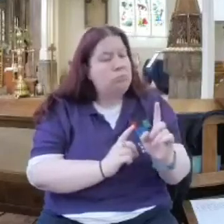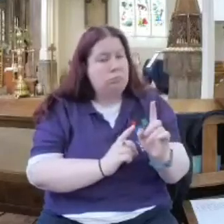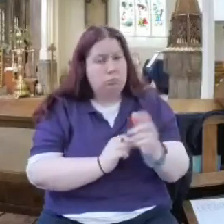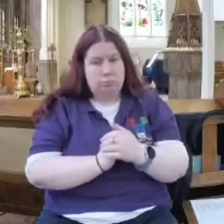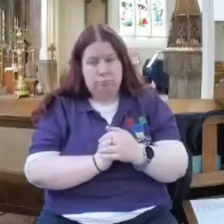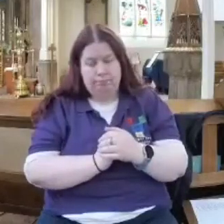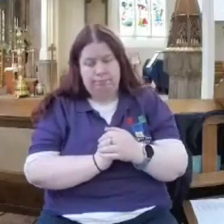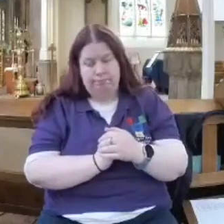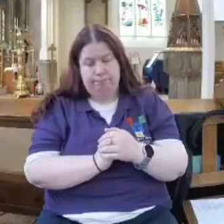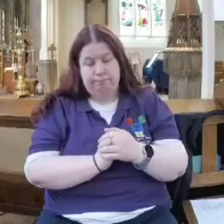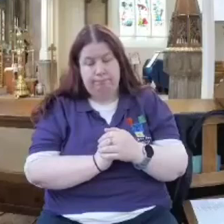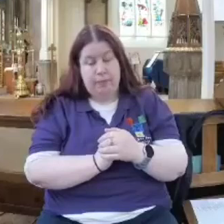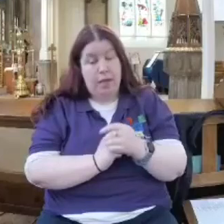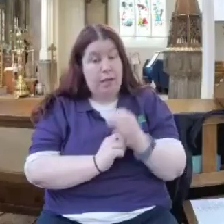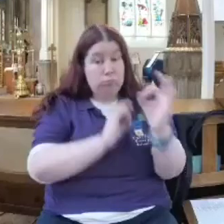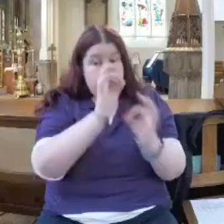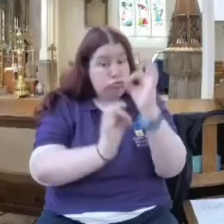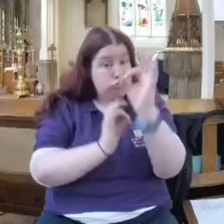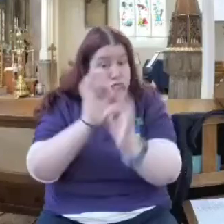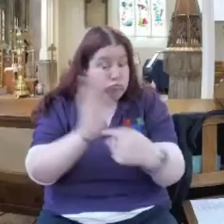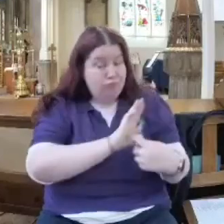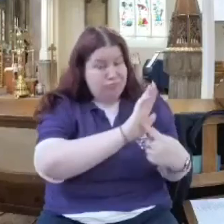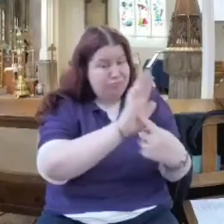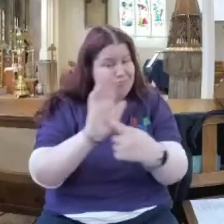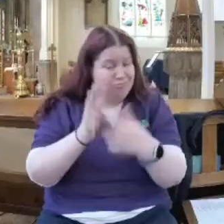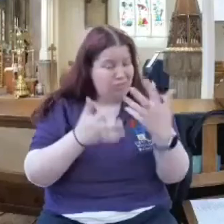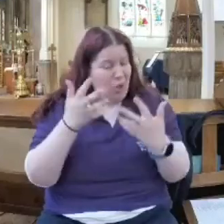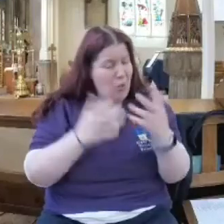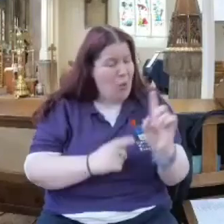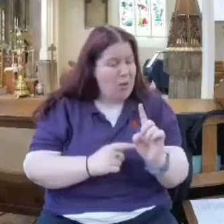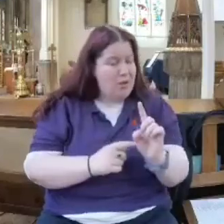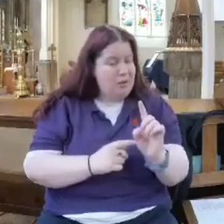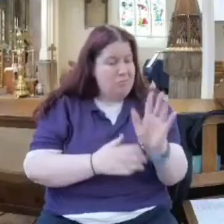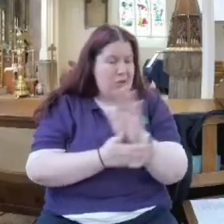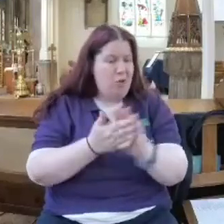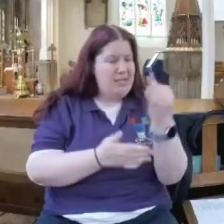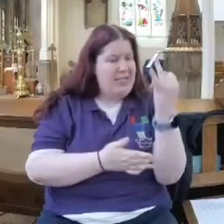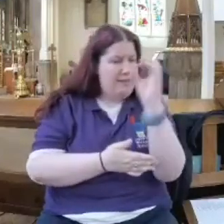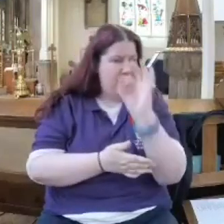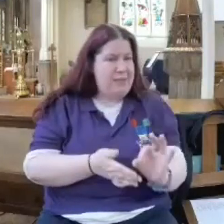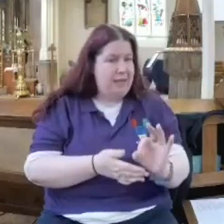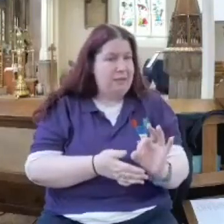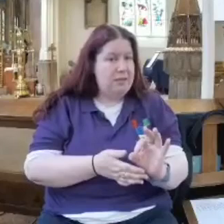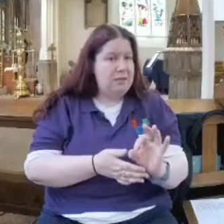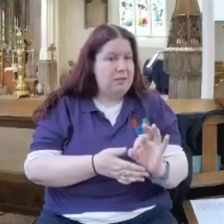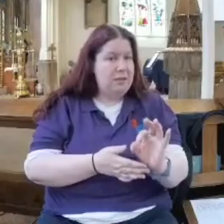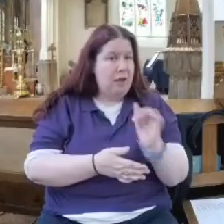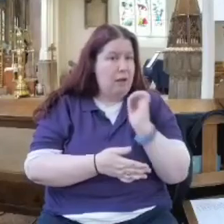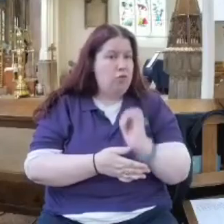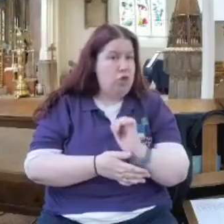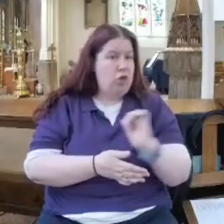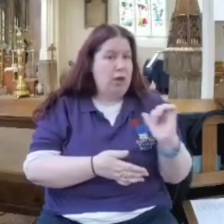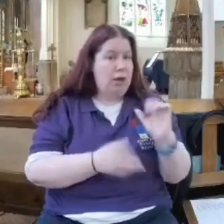believe. Surveys show that in the UK, roughly 70% of Christians hold